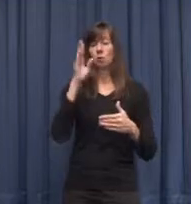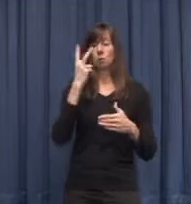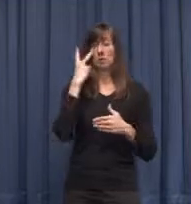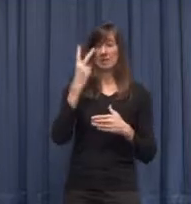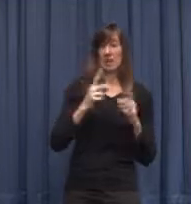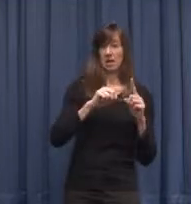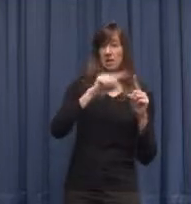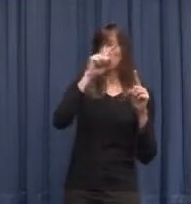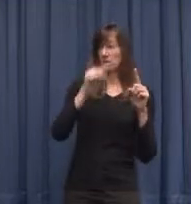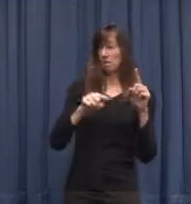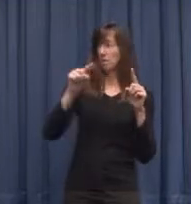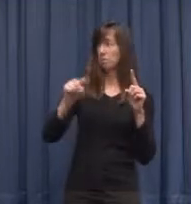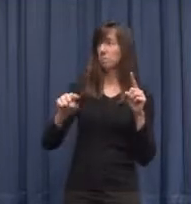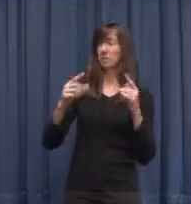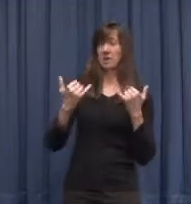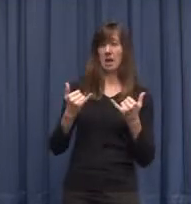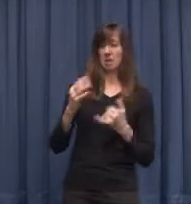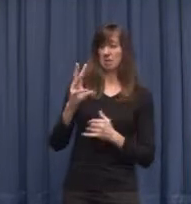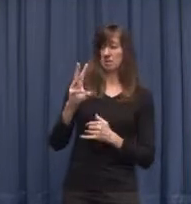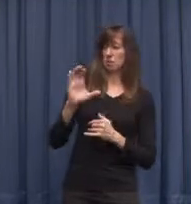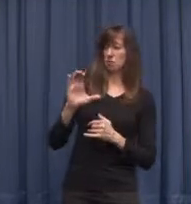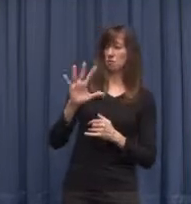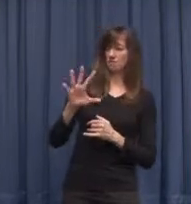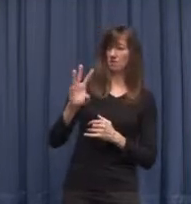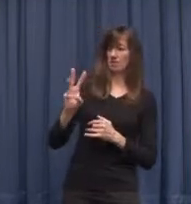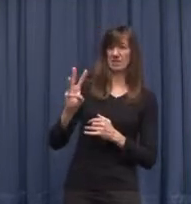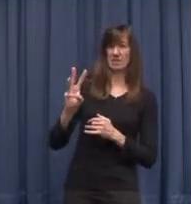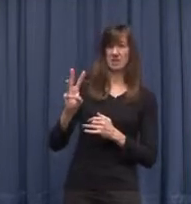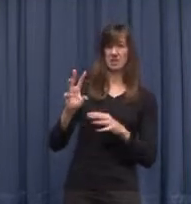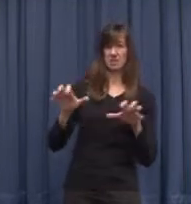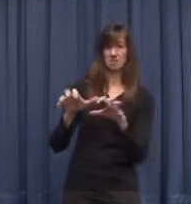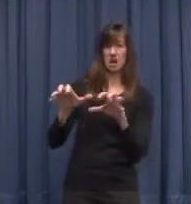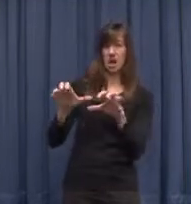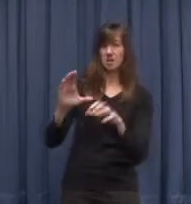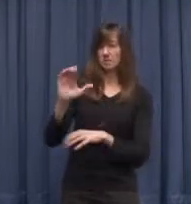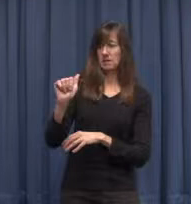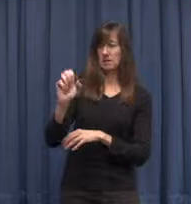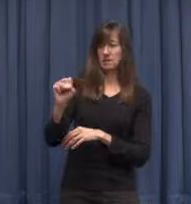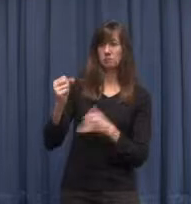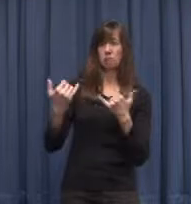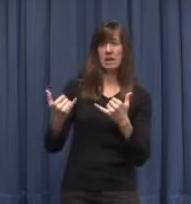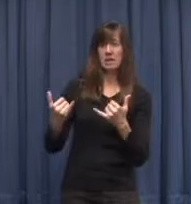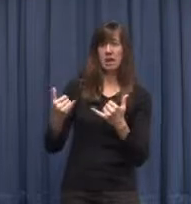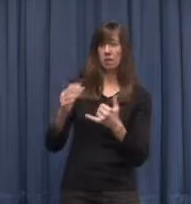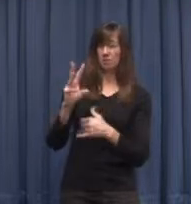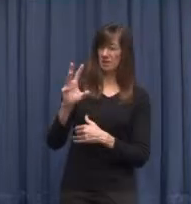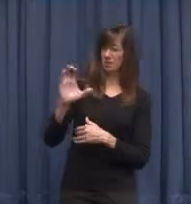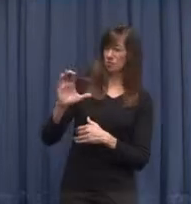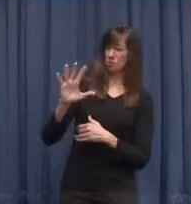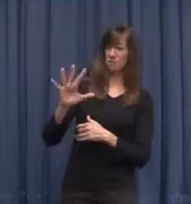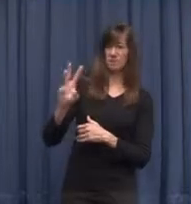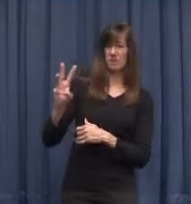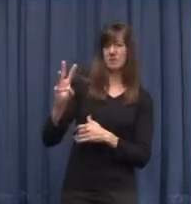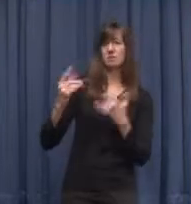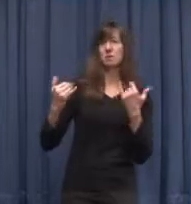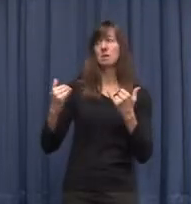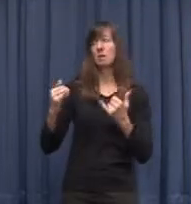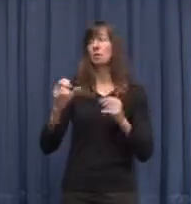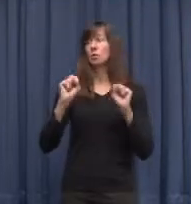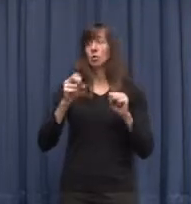now at 656 active cases in the county, and you can really now see the steep